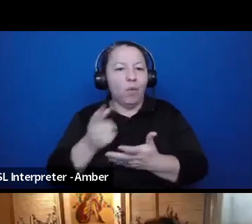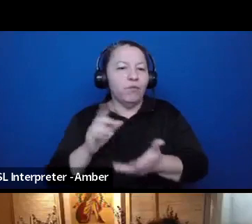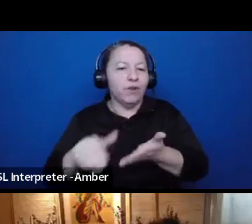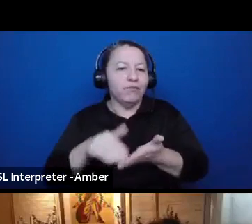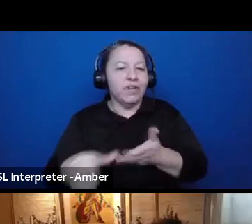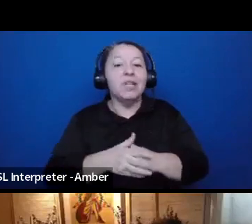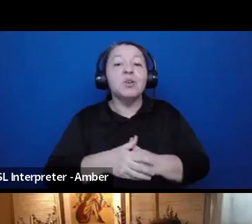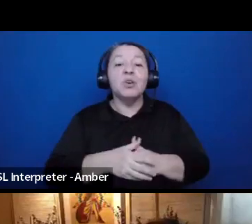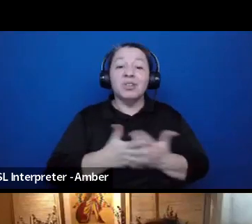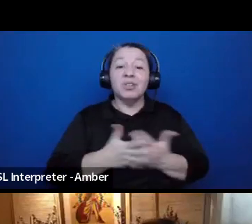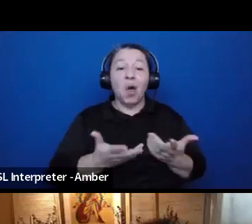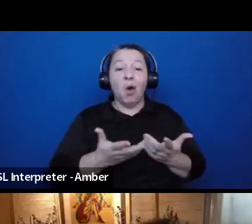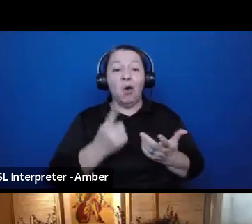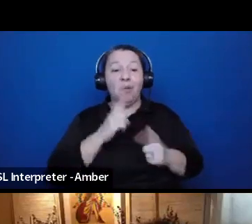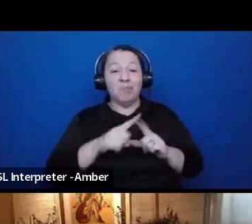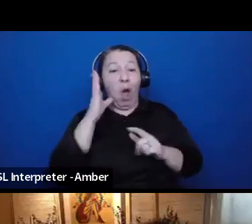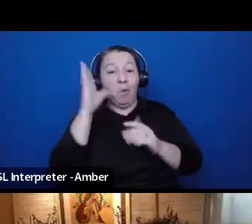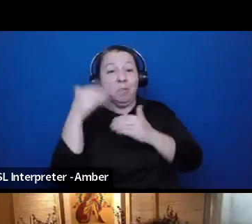cheesecake tomorrow. No,